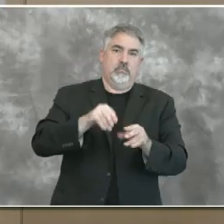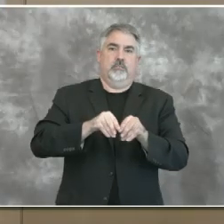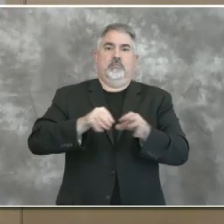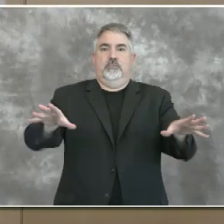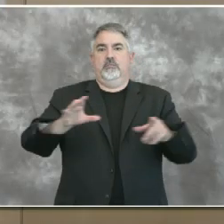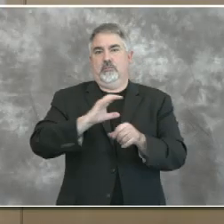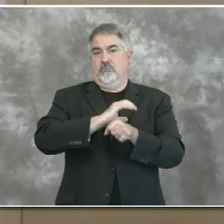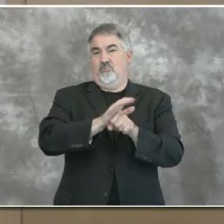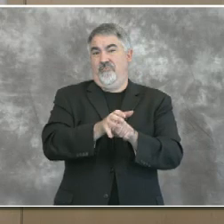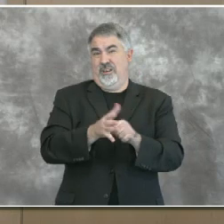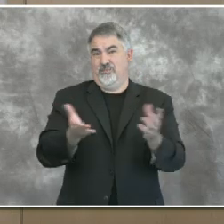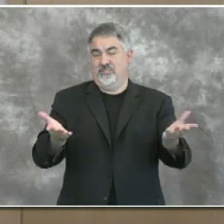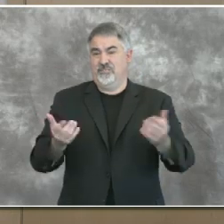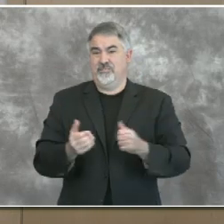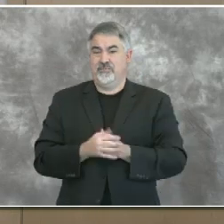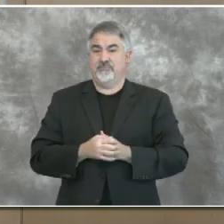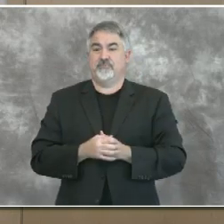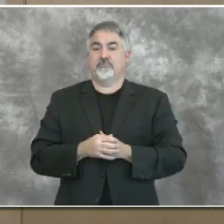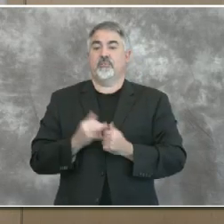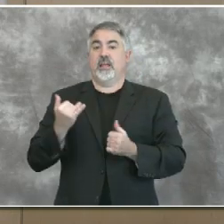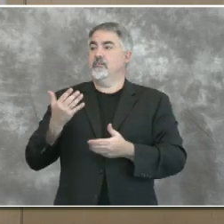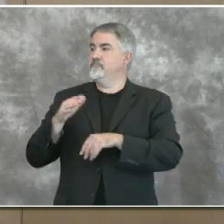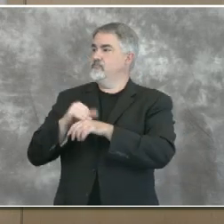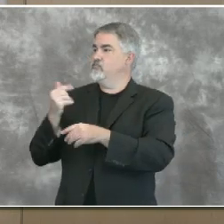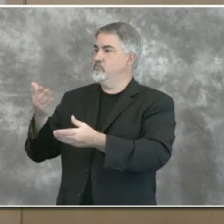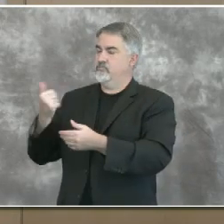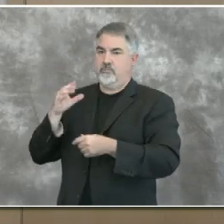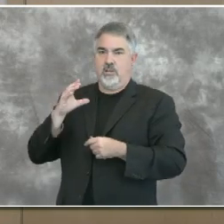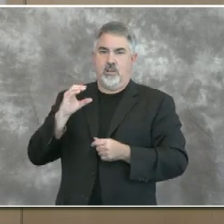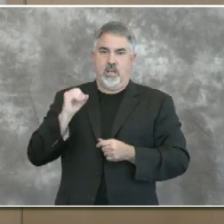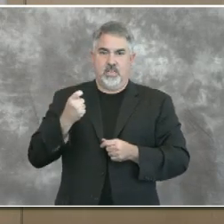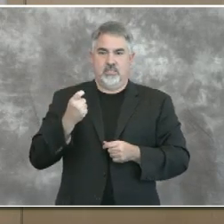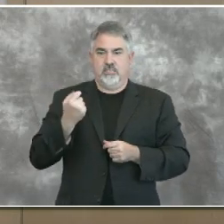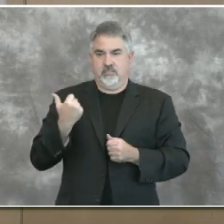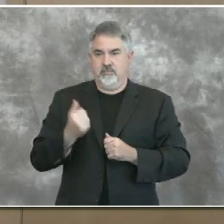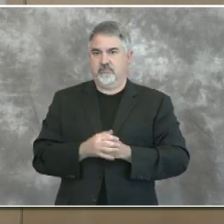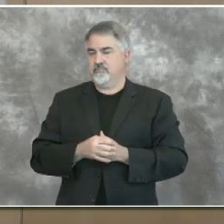please welcome back to the podium Chairman Greg Cox.